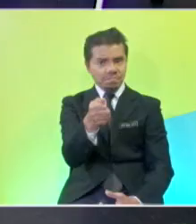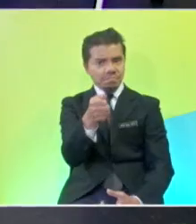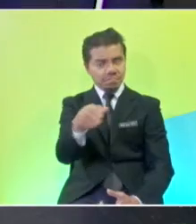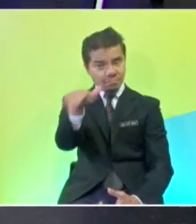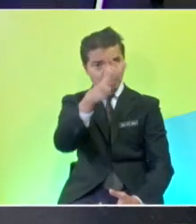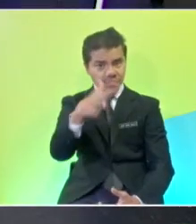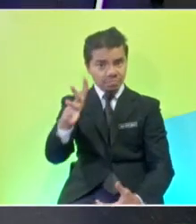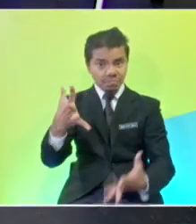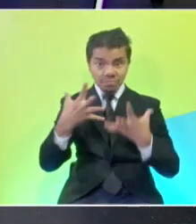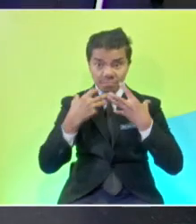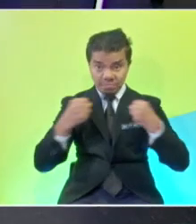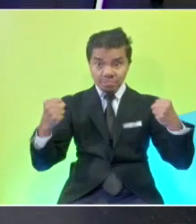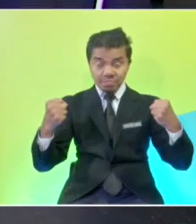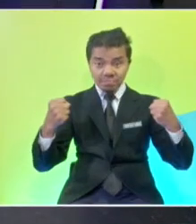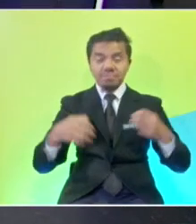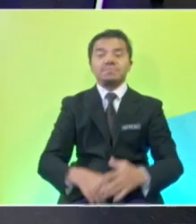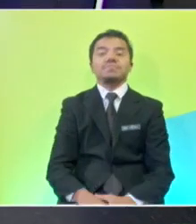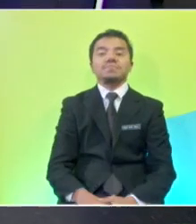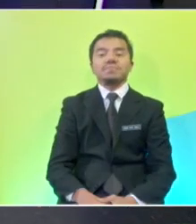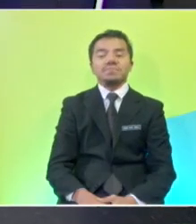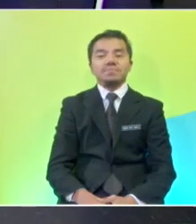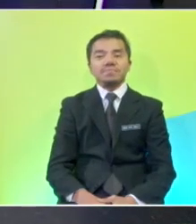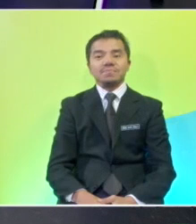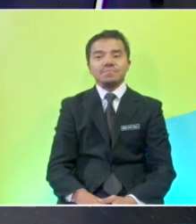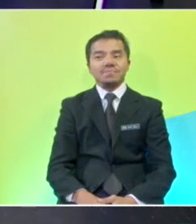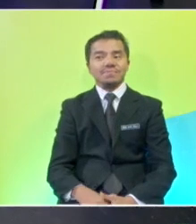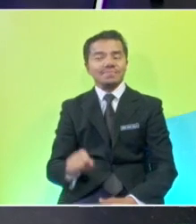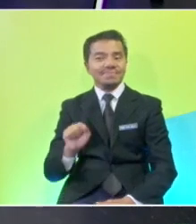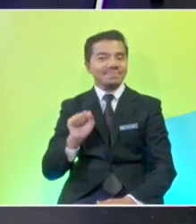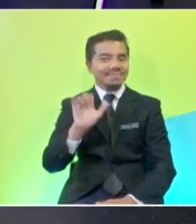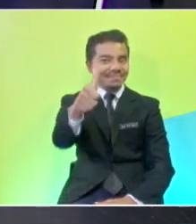home as well as my Google Meets classmates, give me a big thumbs up.